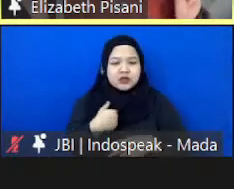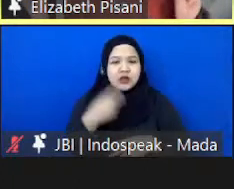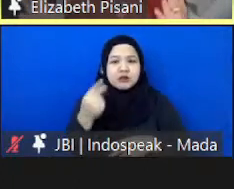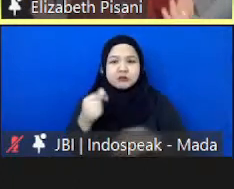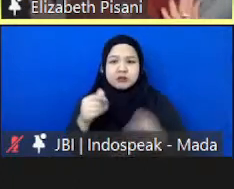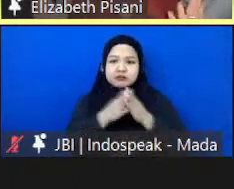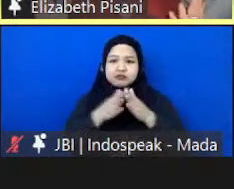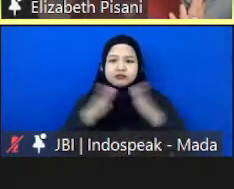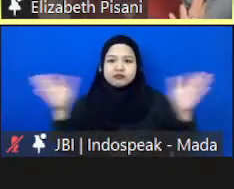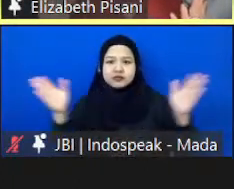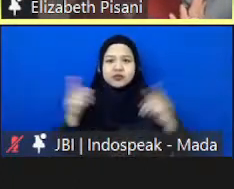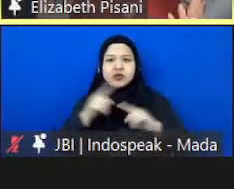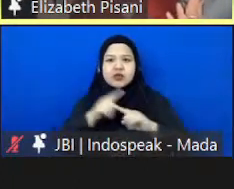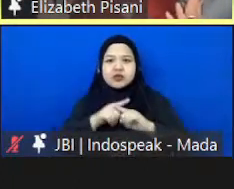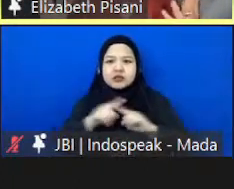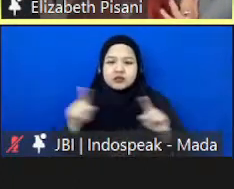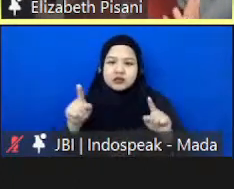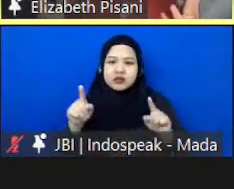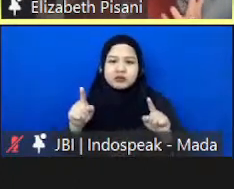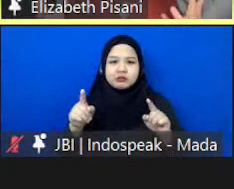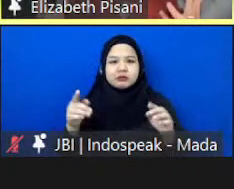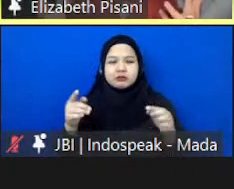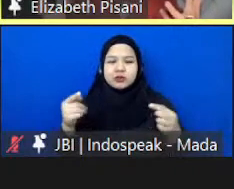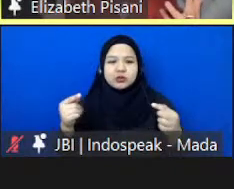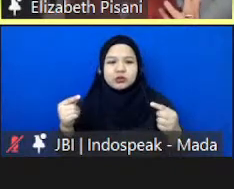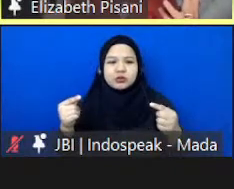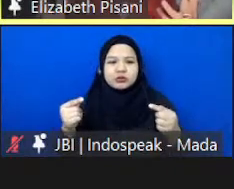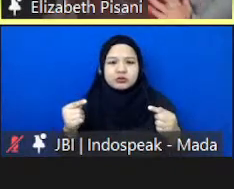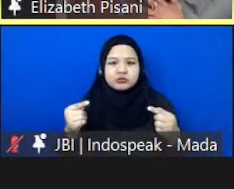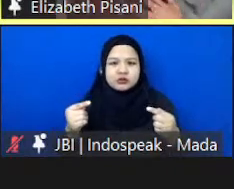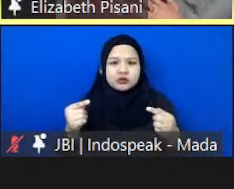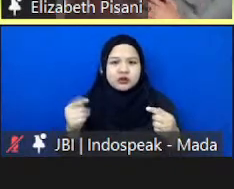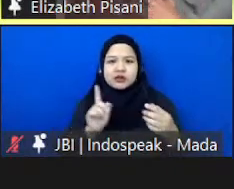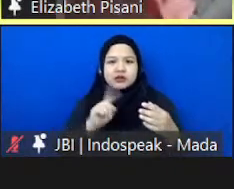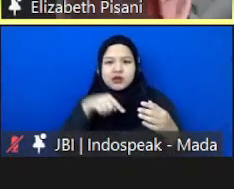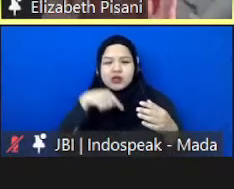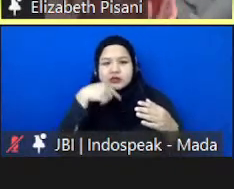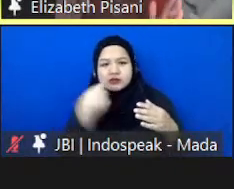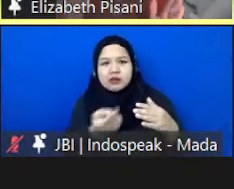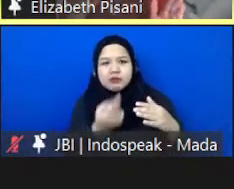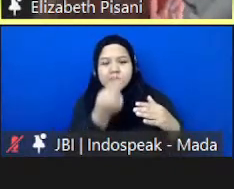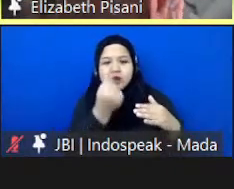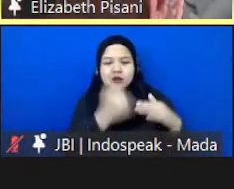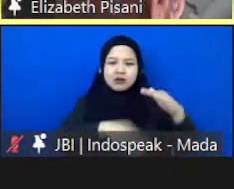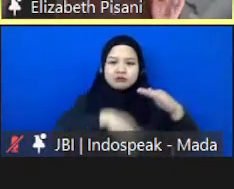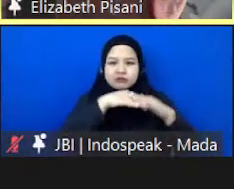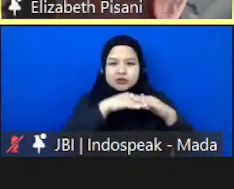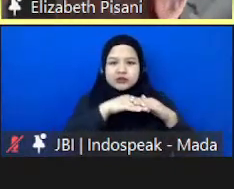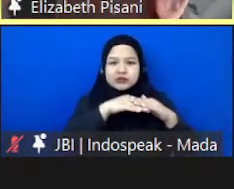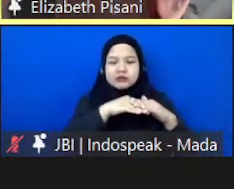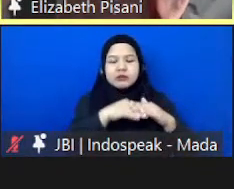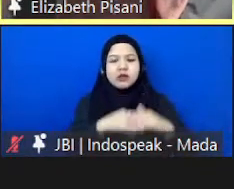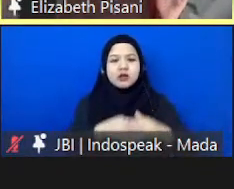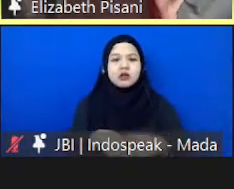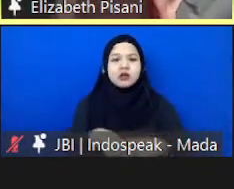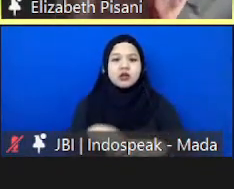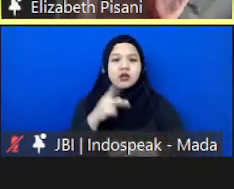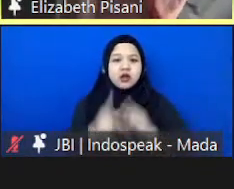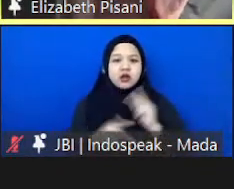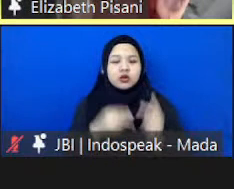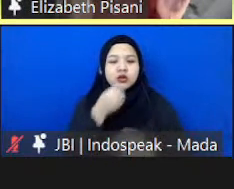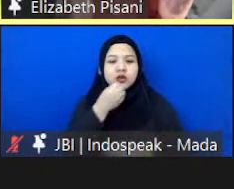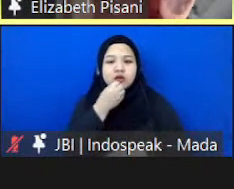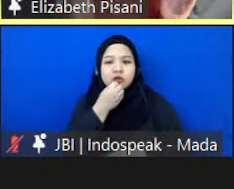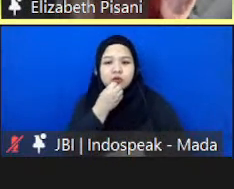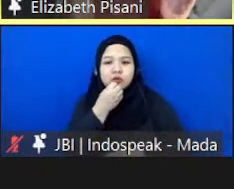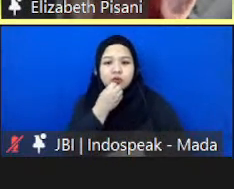but also bears very little relationship to the maximum retail price. And where you see the blue to the right of the